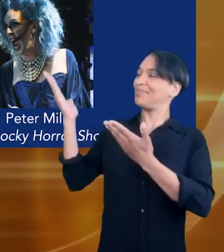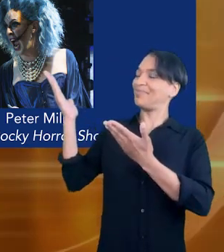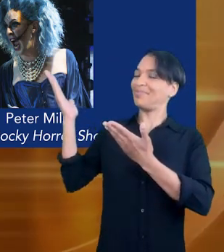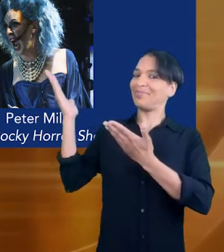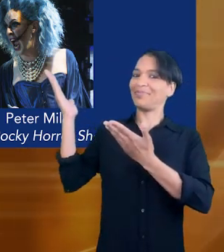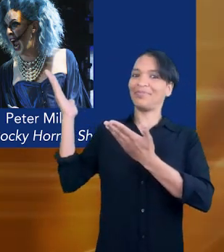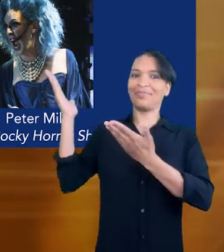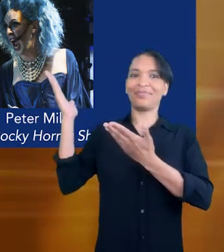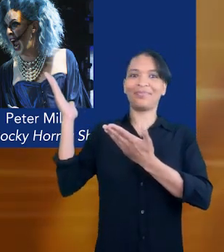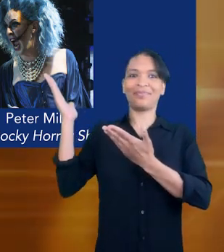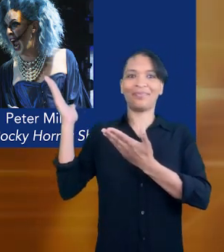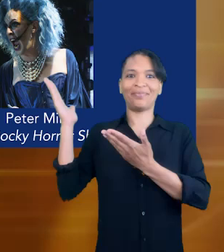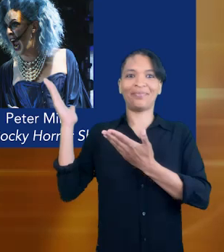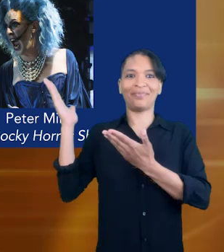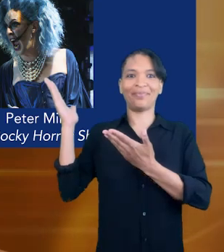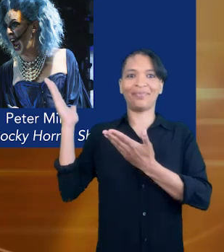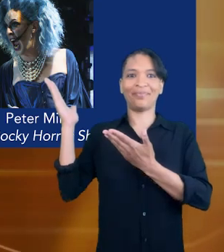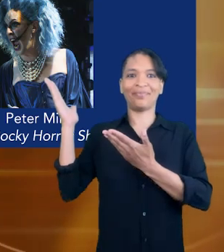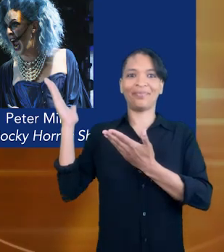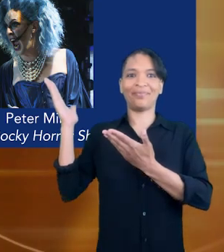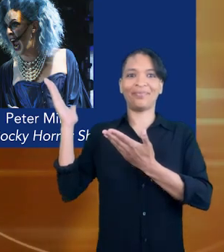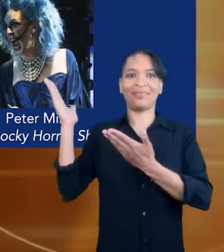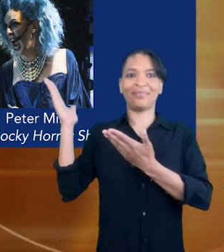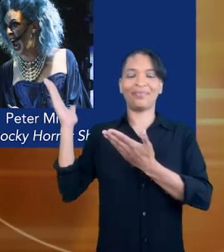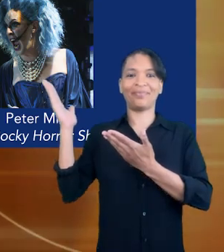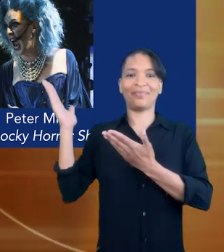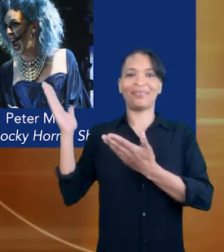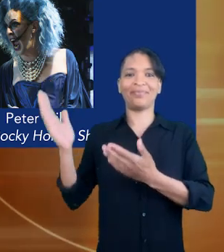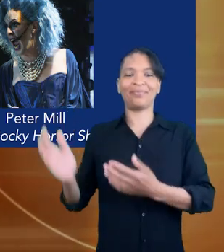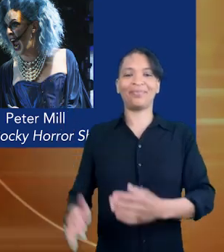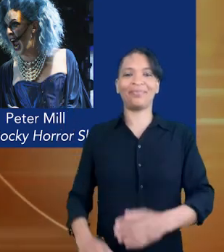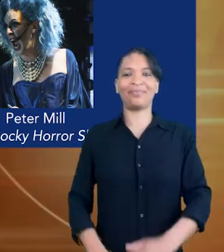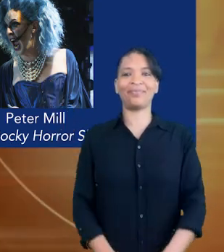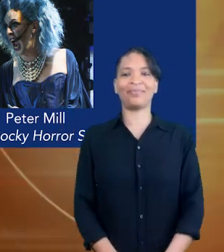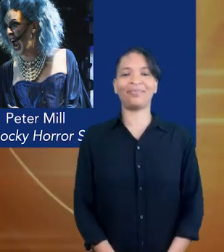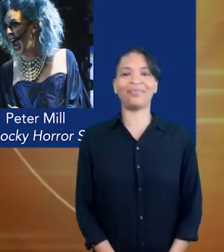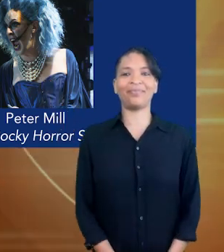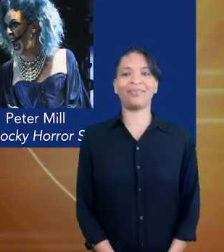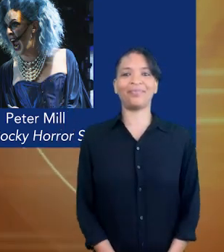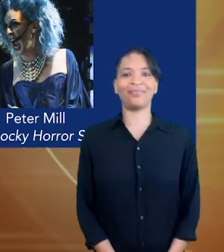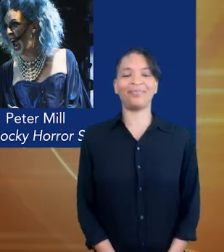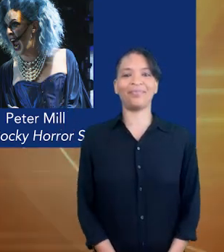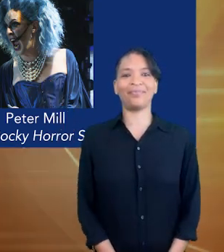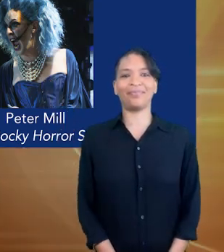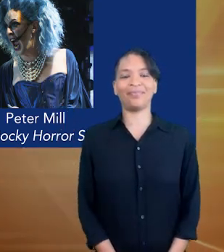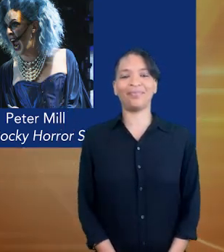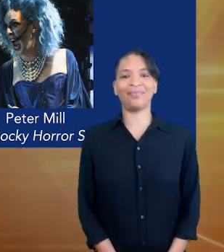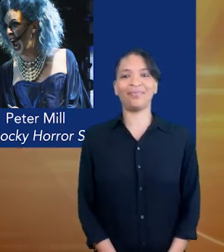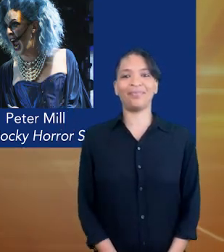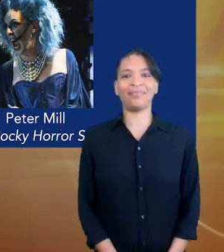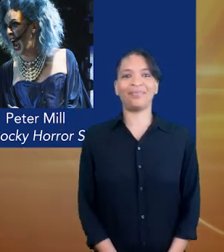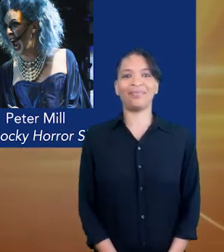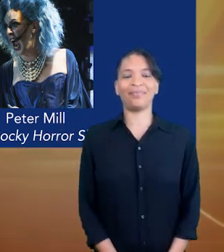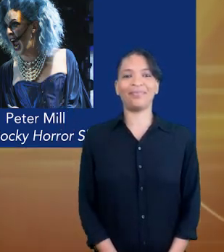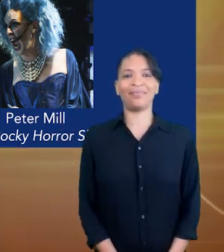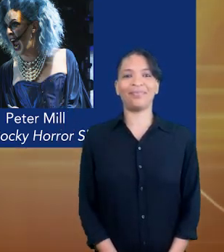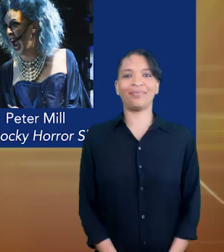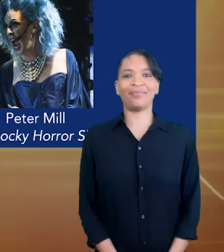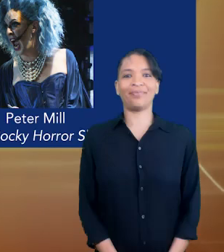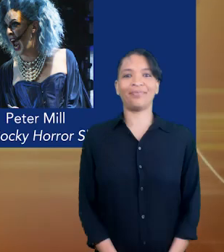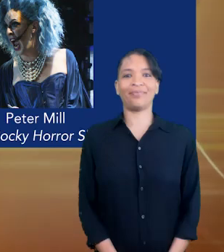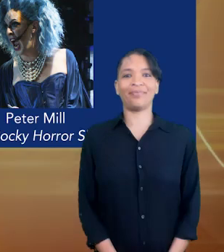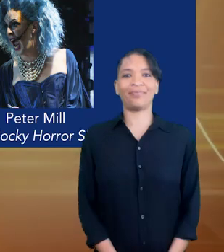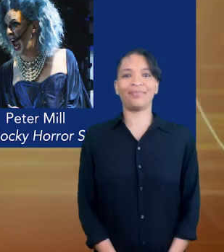Shore Music Theater, Rashed Al-Nuaimi, Oliver, New Repertory Theater, Tom Nellis for Moby Dick at